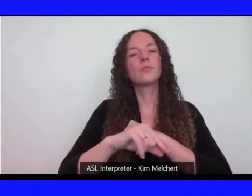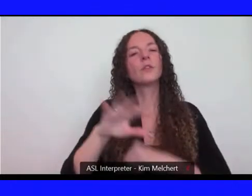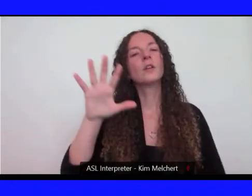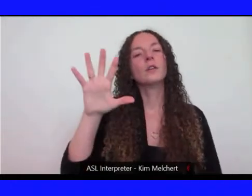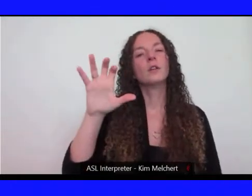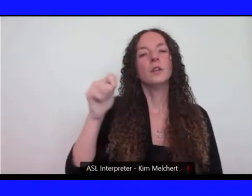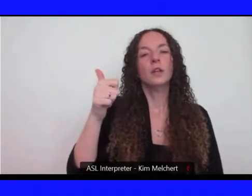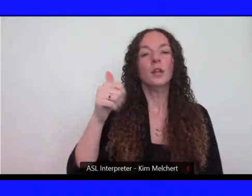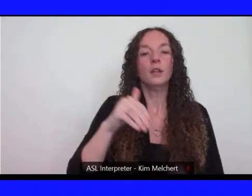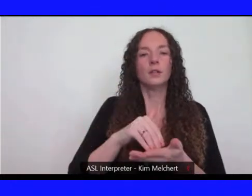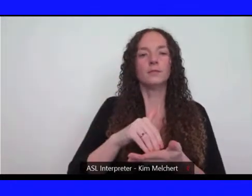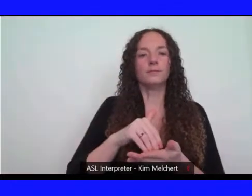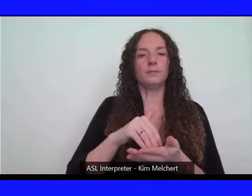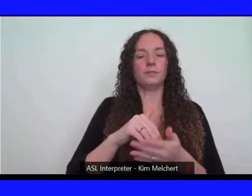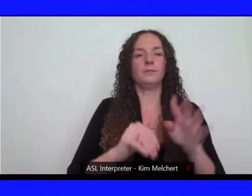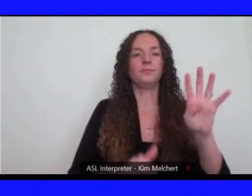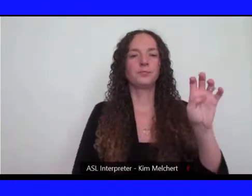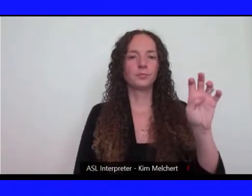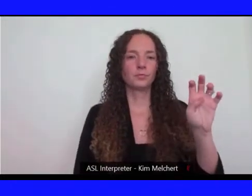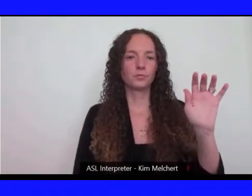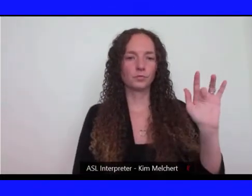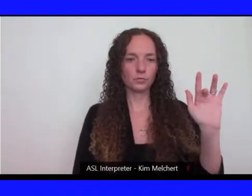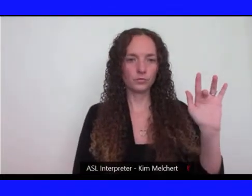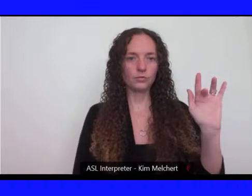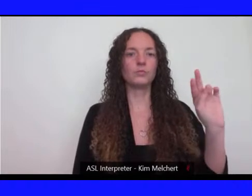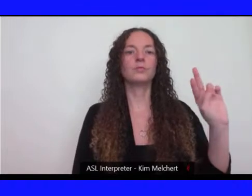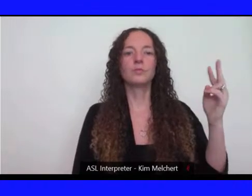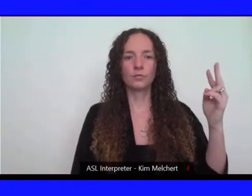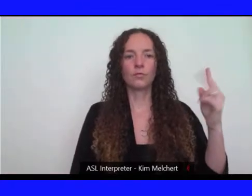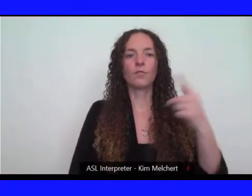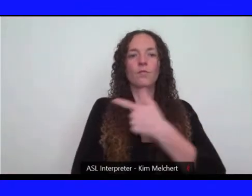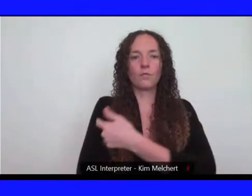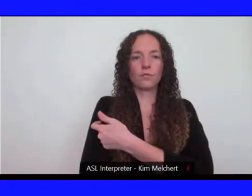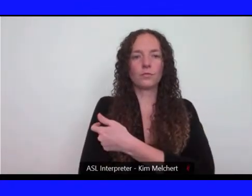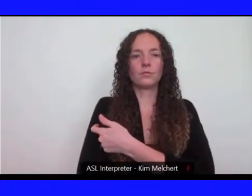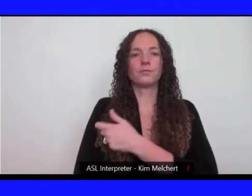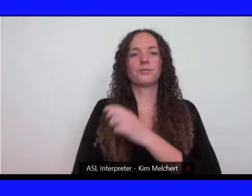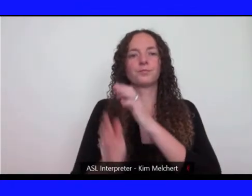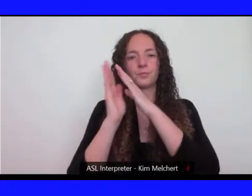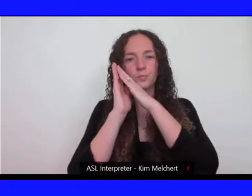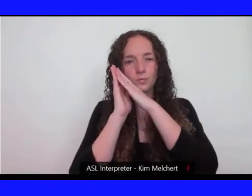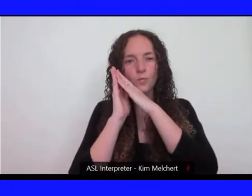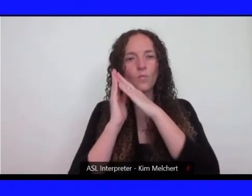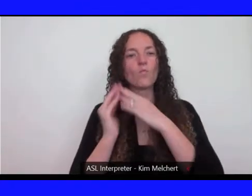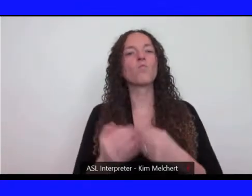this period. And so for August through October,